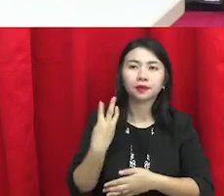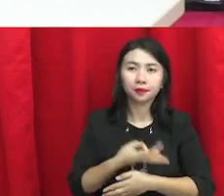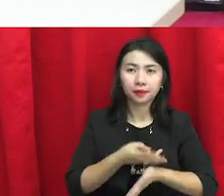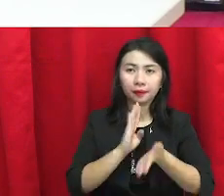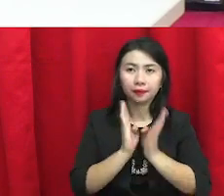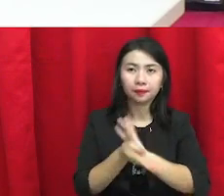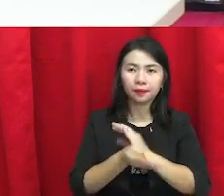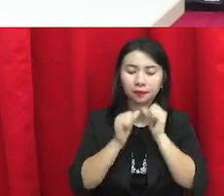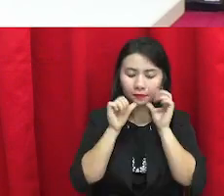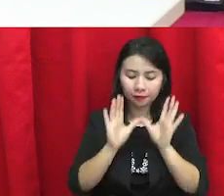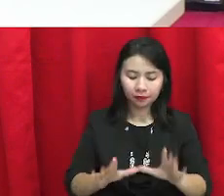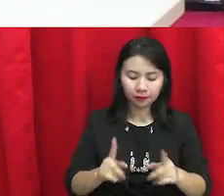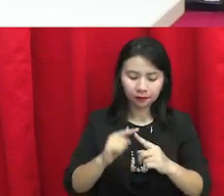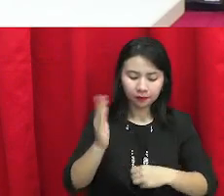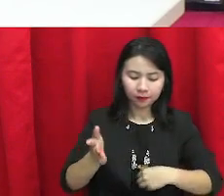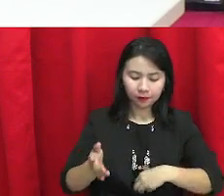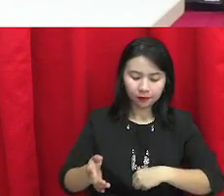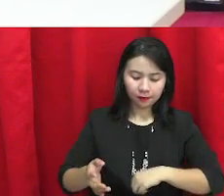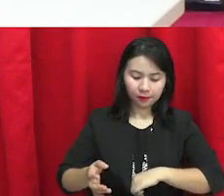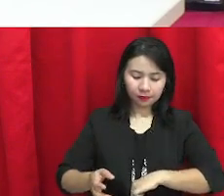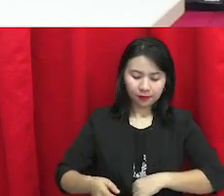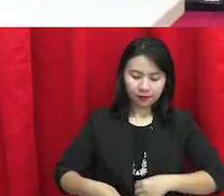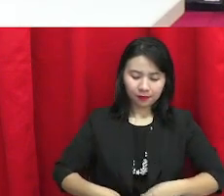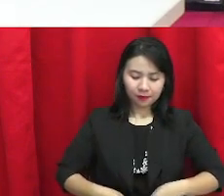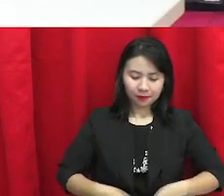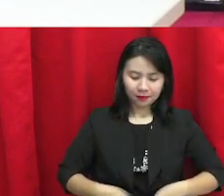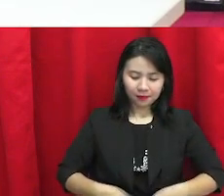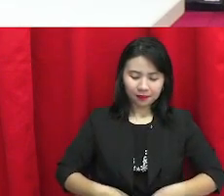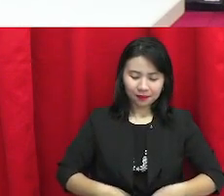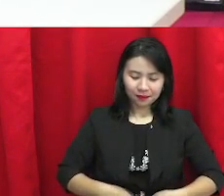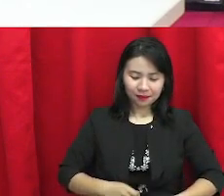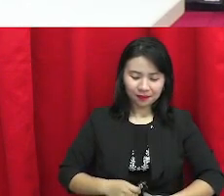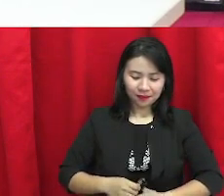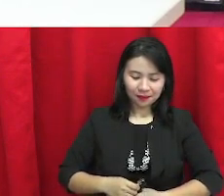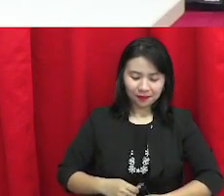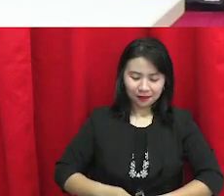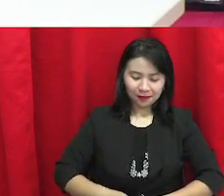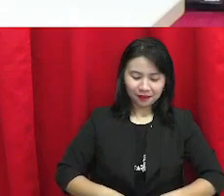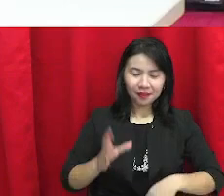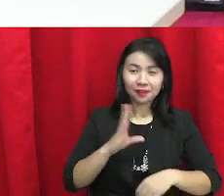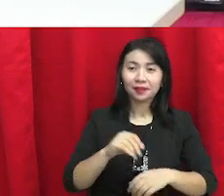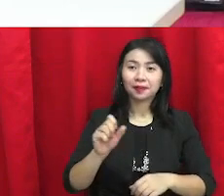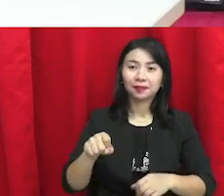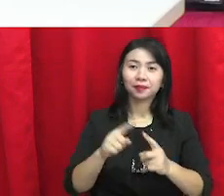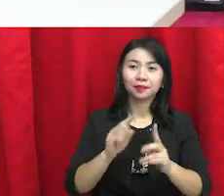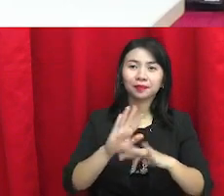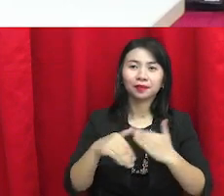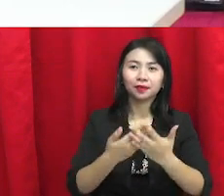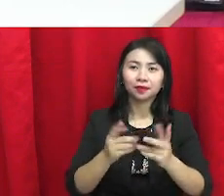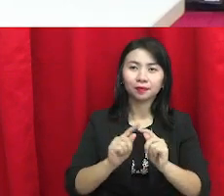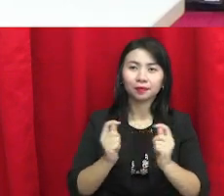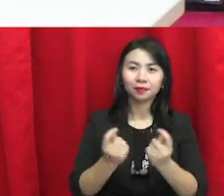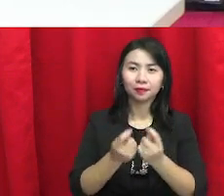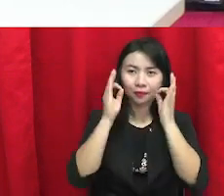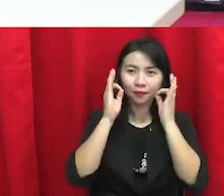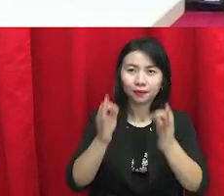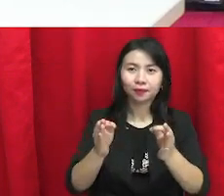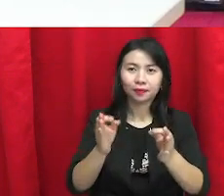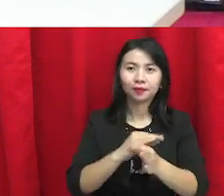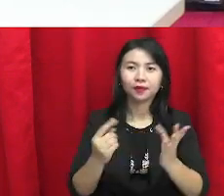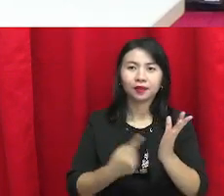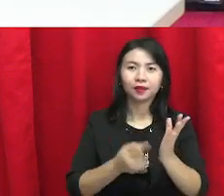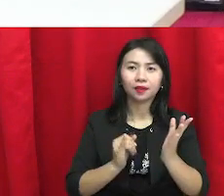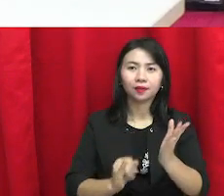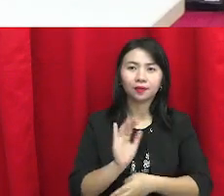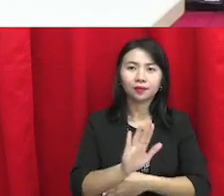Thursday afternoon. And again, or this Thursday noontime. And again, of course, sa lahat ng Team Focus, Team Preparation, this is your program. This is